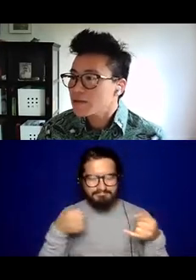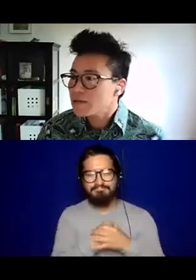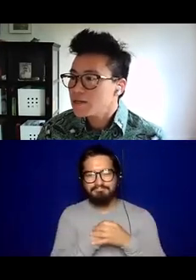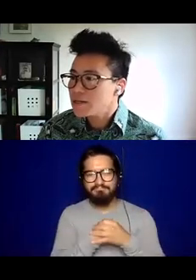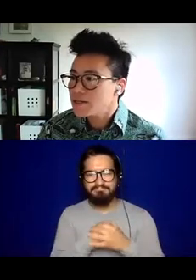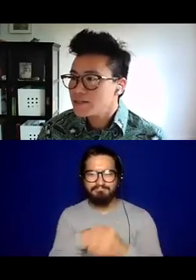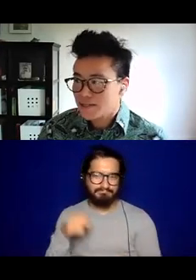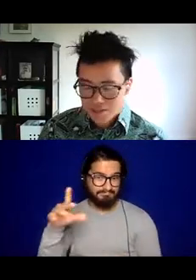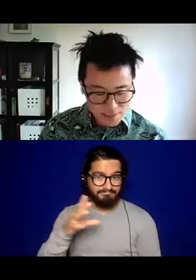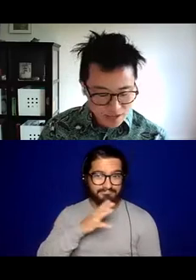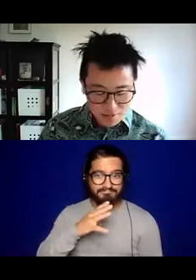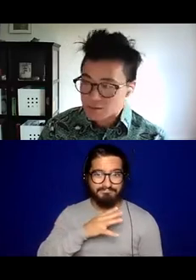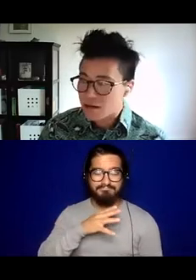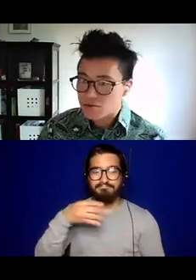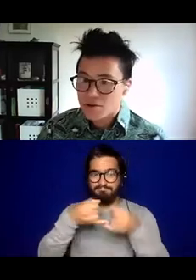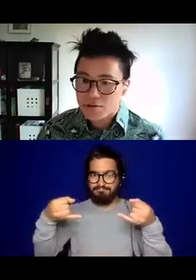Okay, the link is